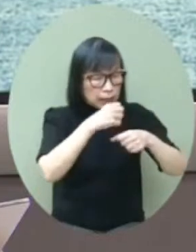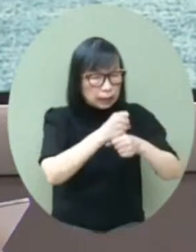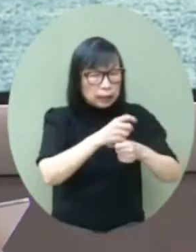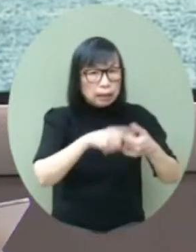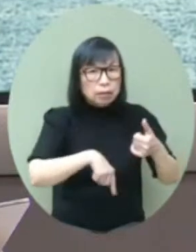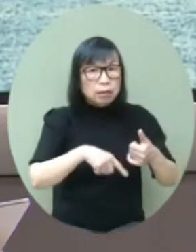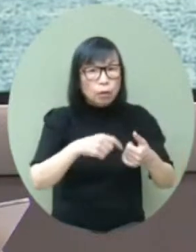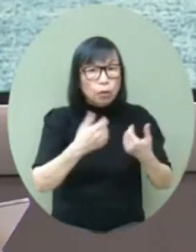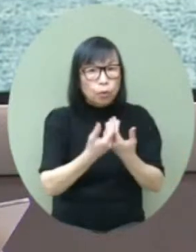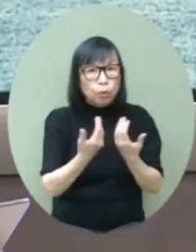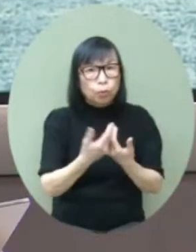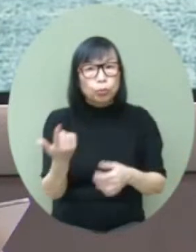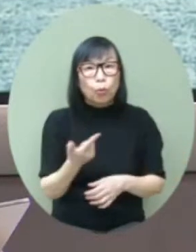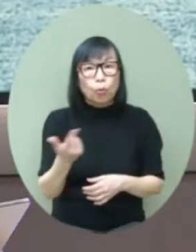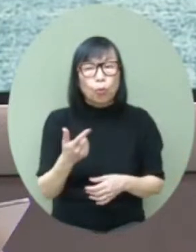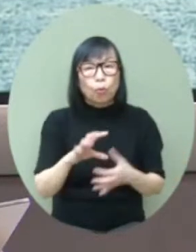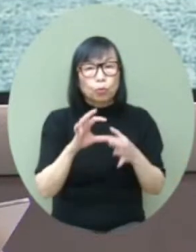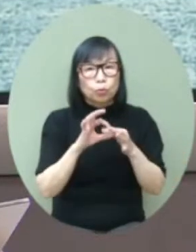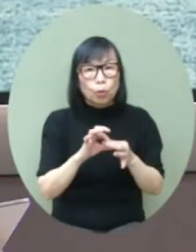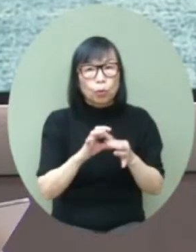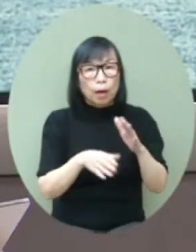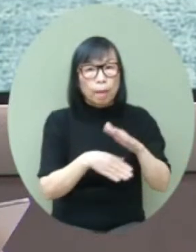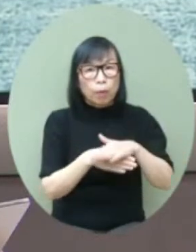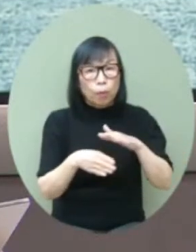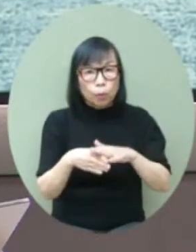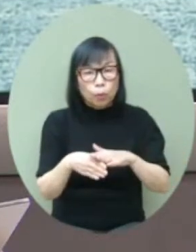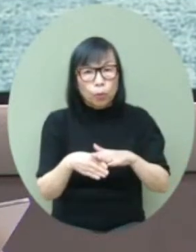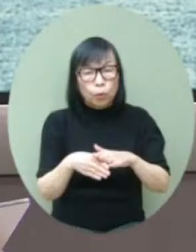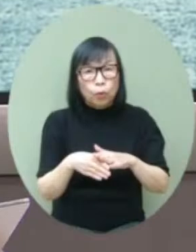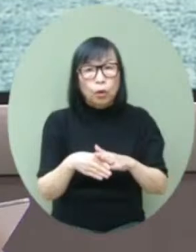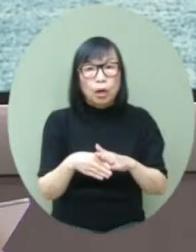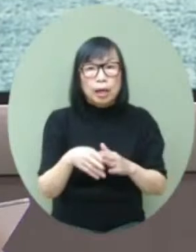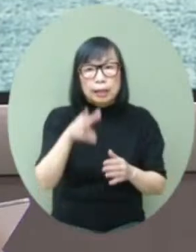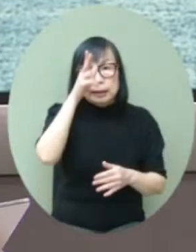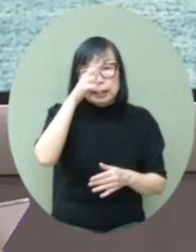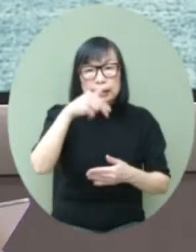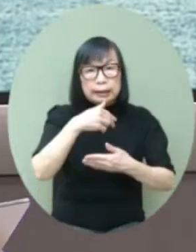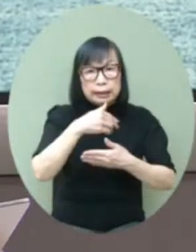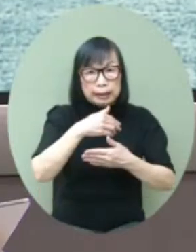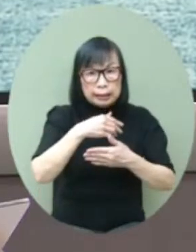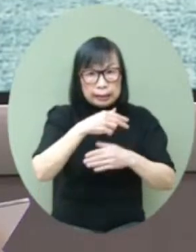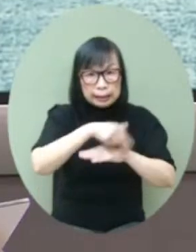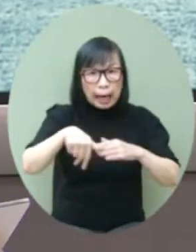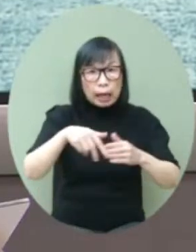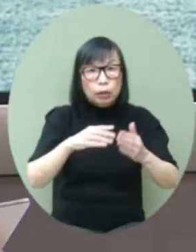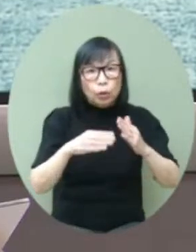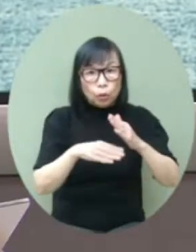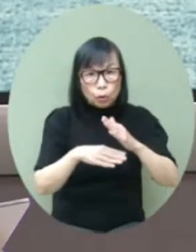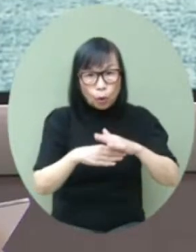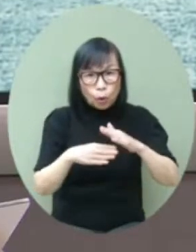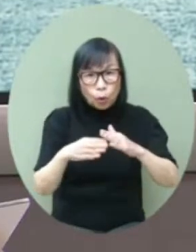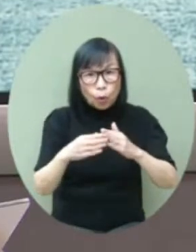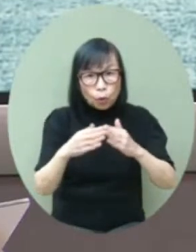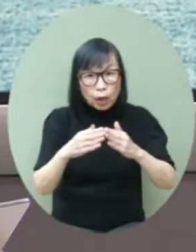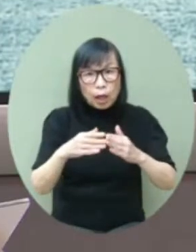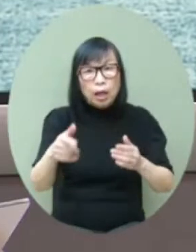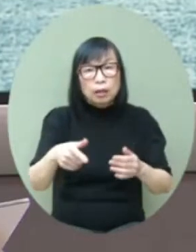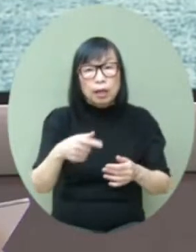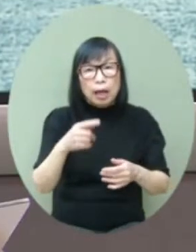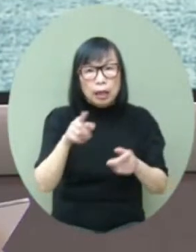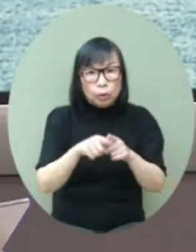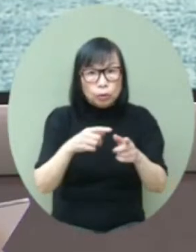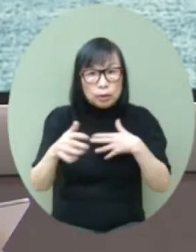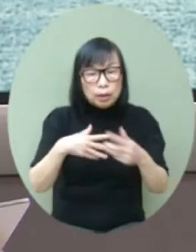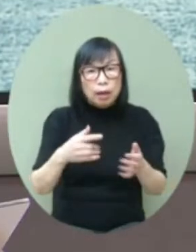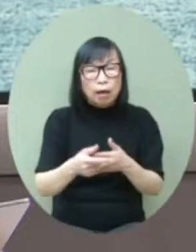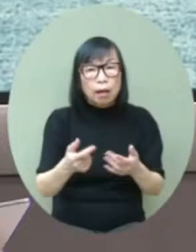We have a large number of people to be quarantined this time. The relevant departments and bureaus, if they should have